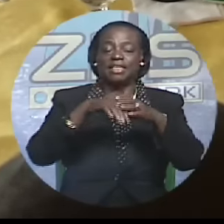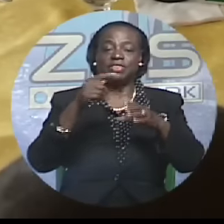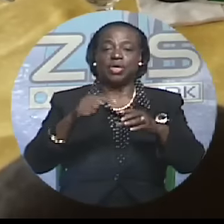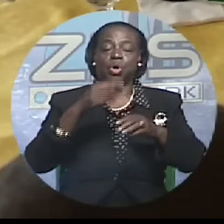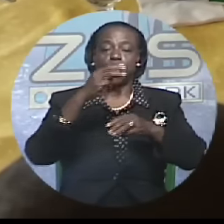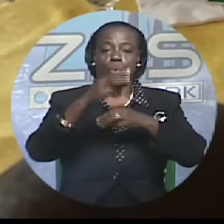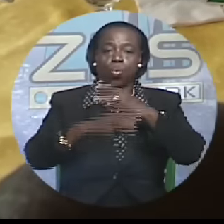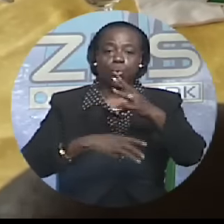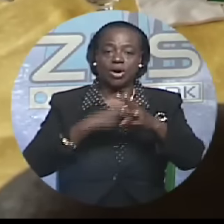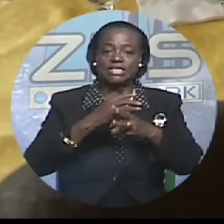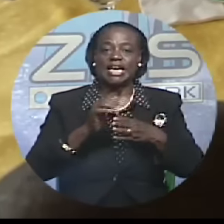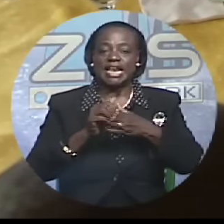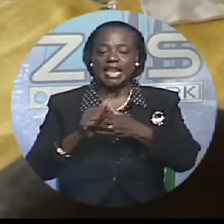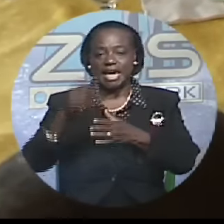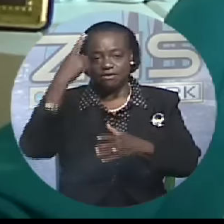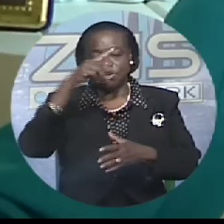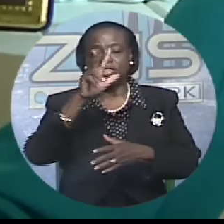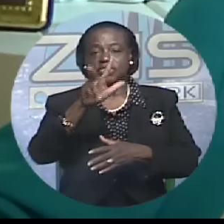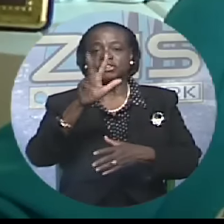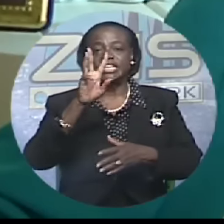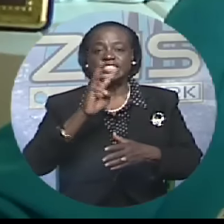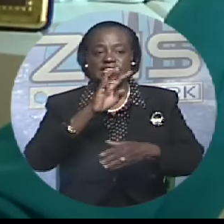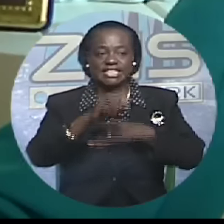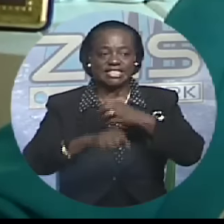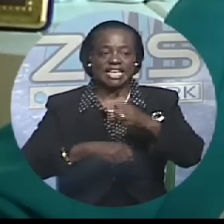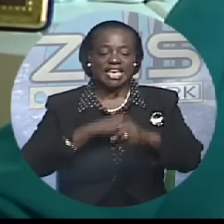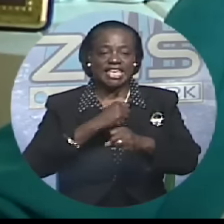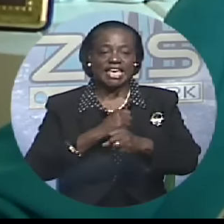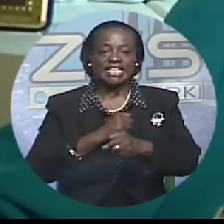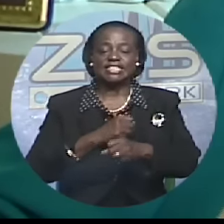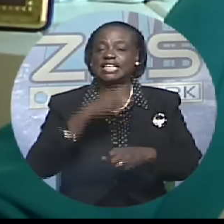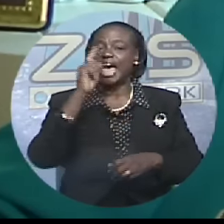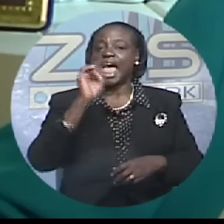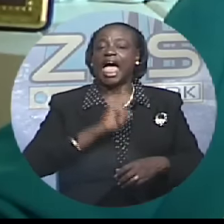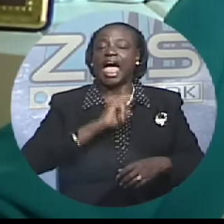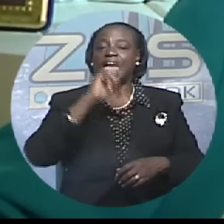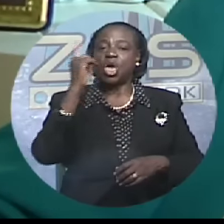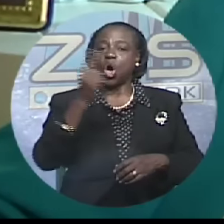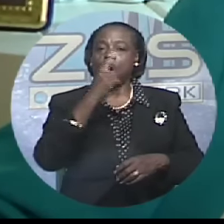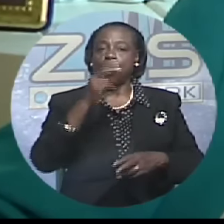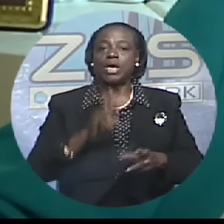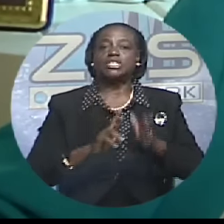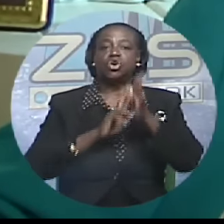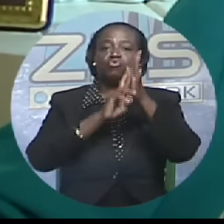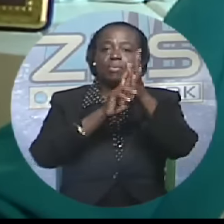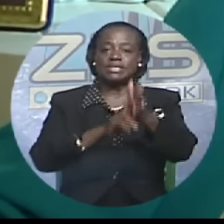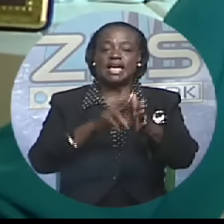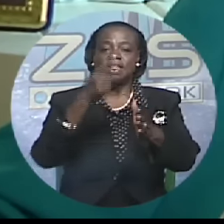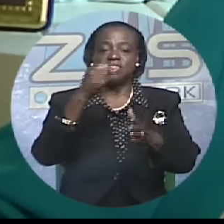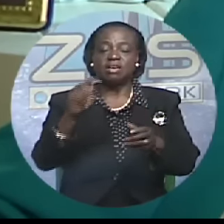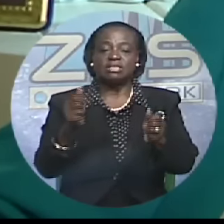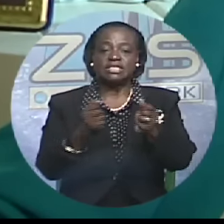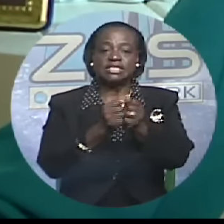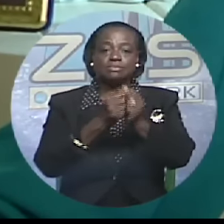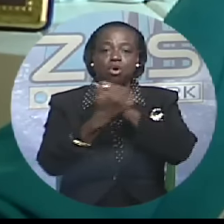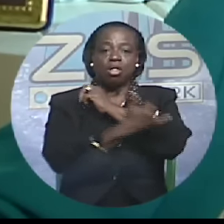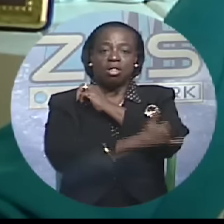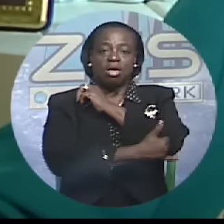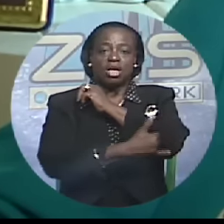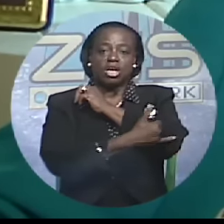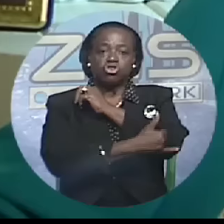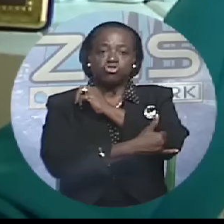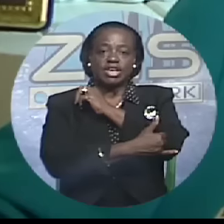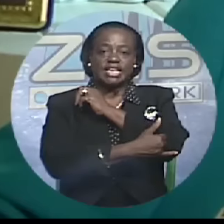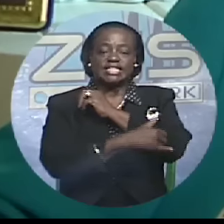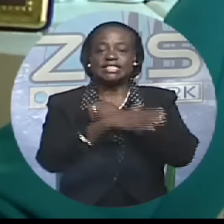years, earning him respect all over. I always represented the small countries. And I made a case for